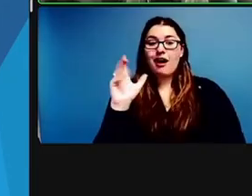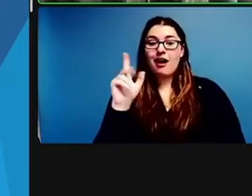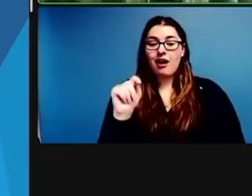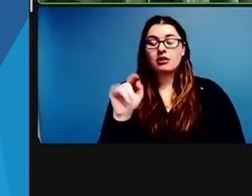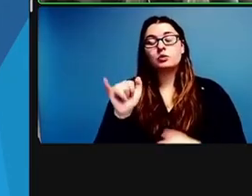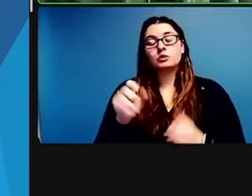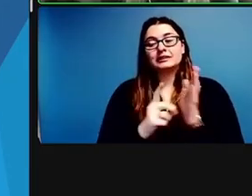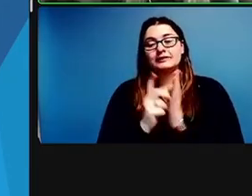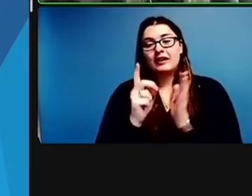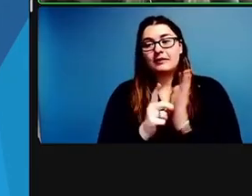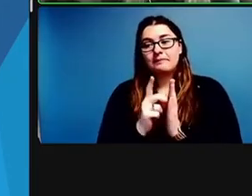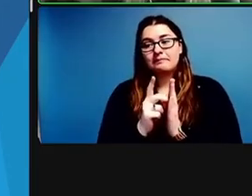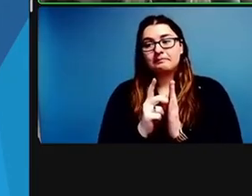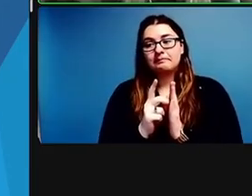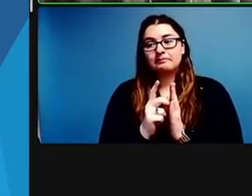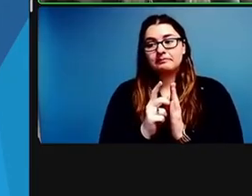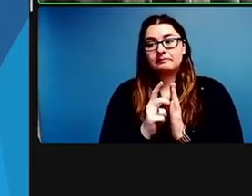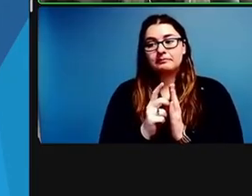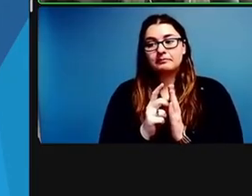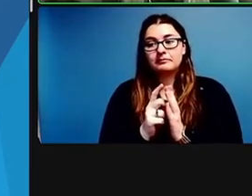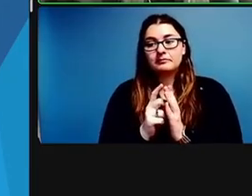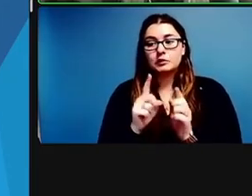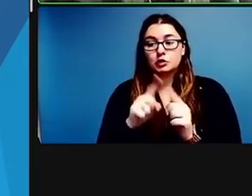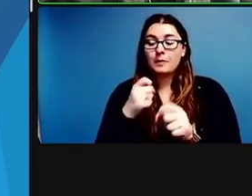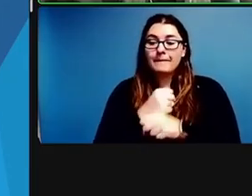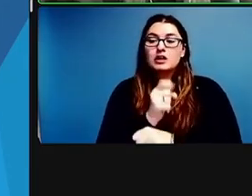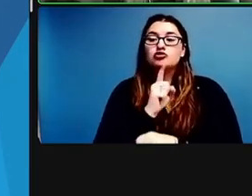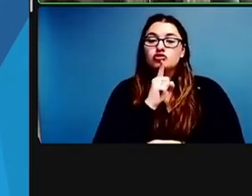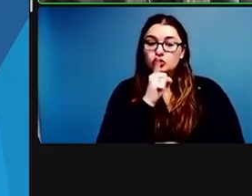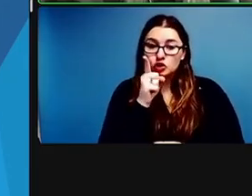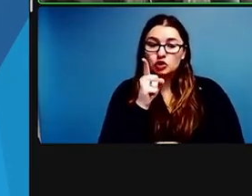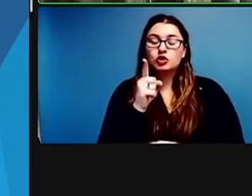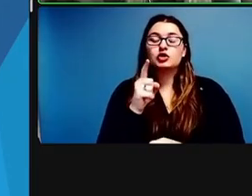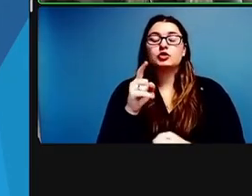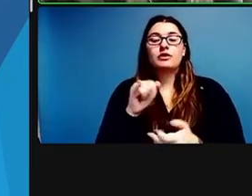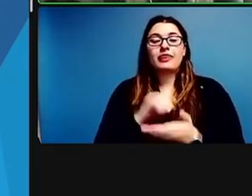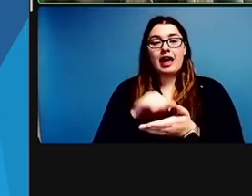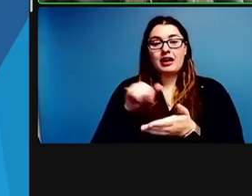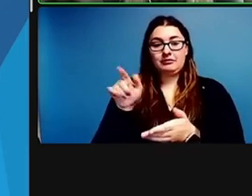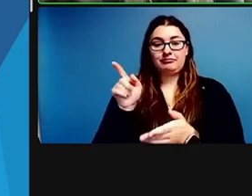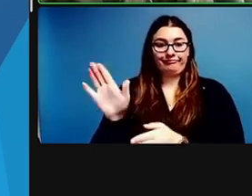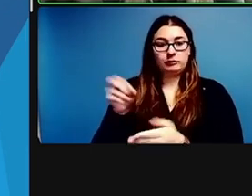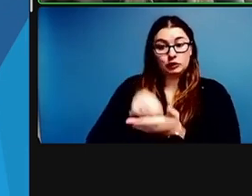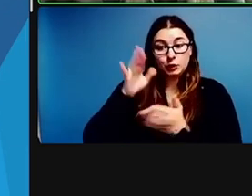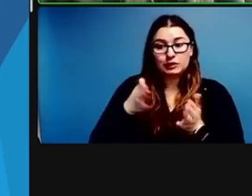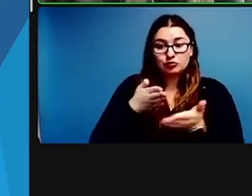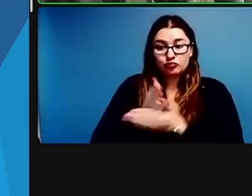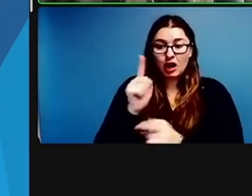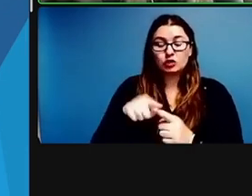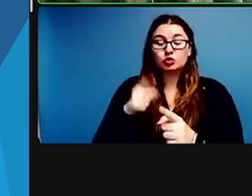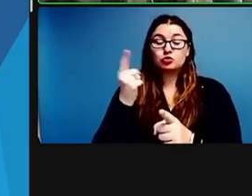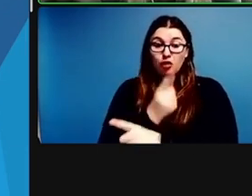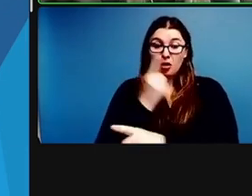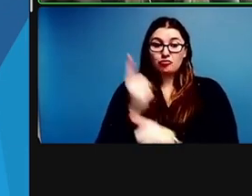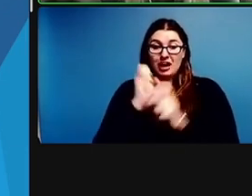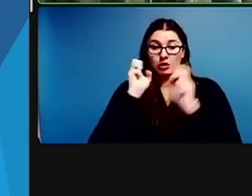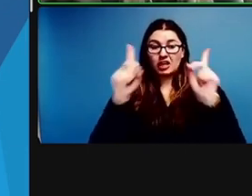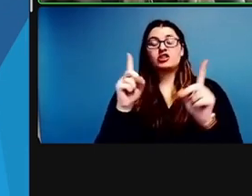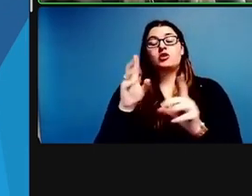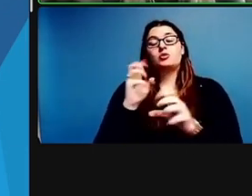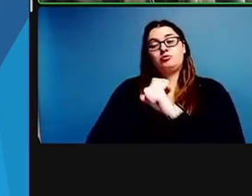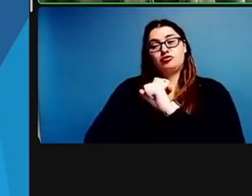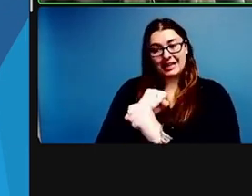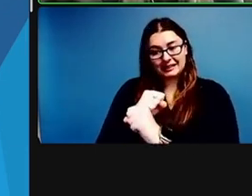was developed to ensure that a student's right to an appropriate education was